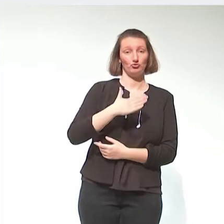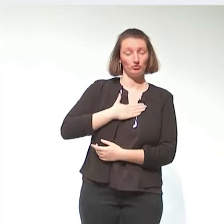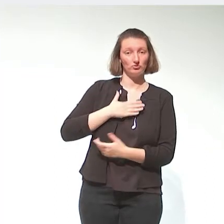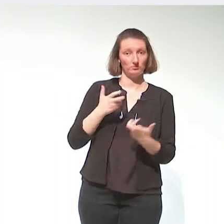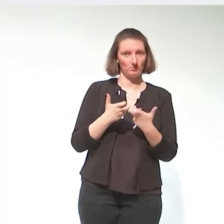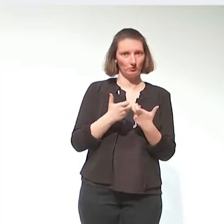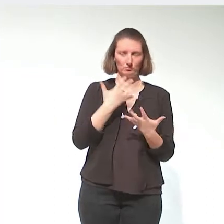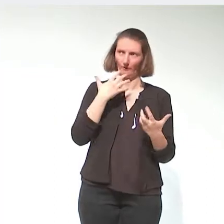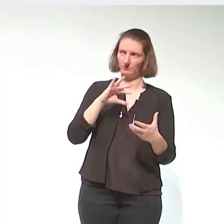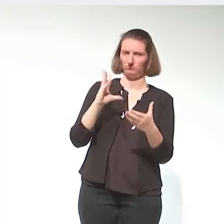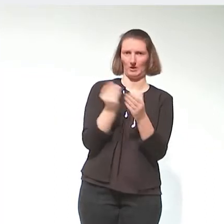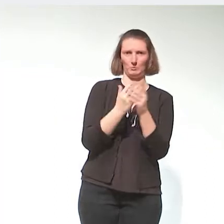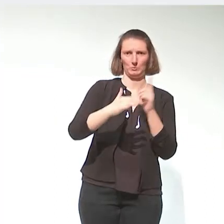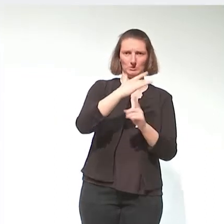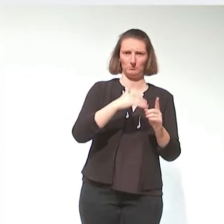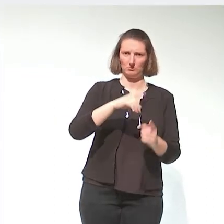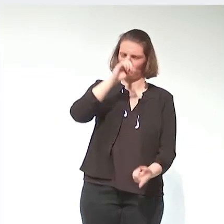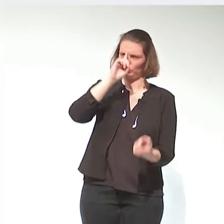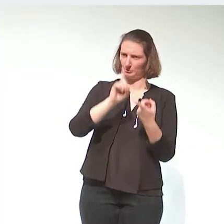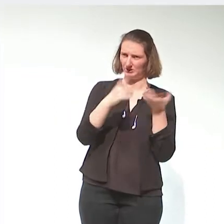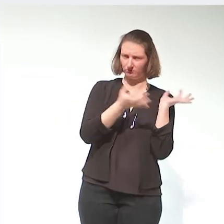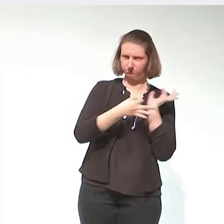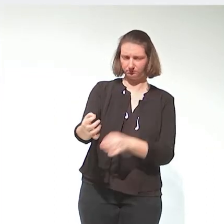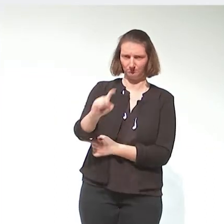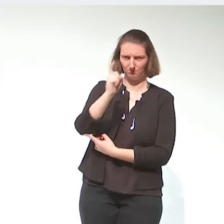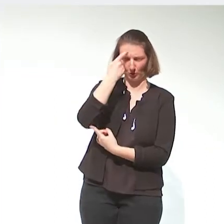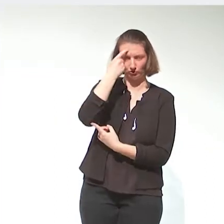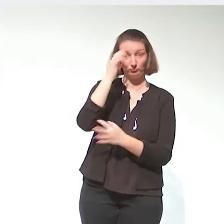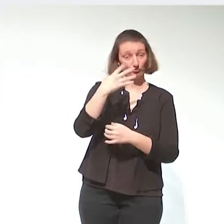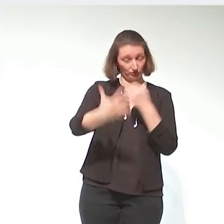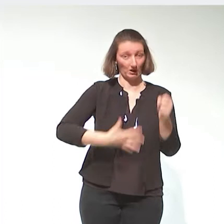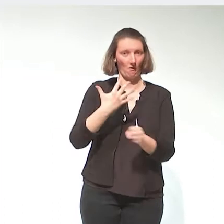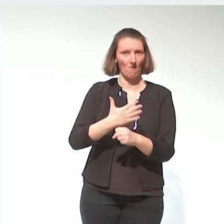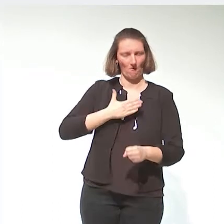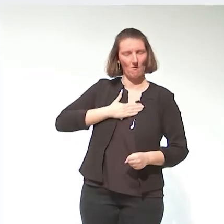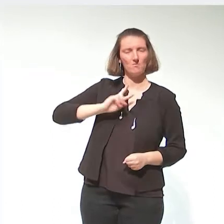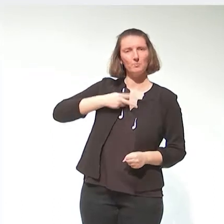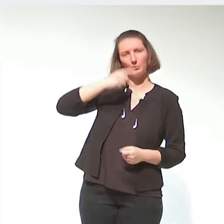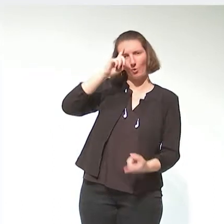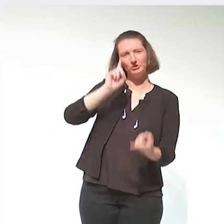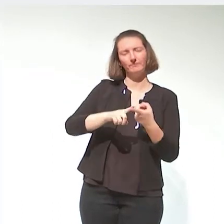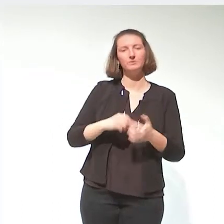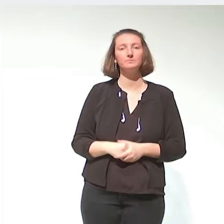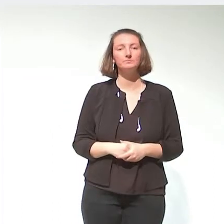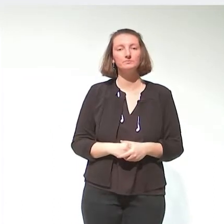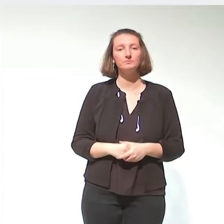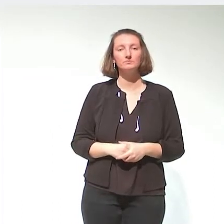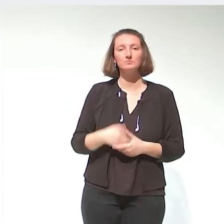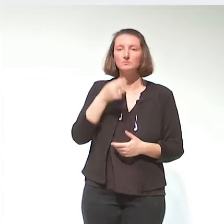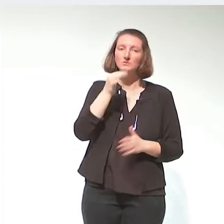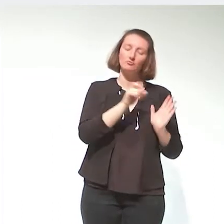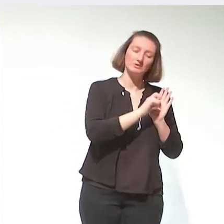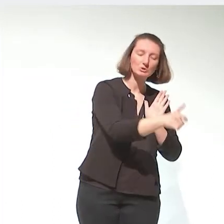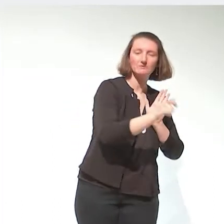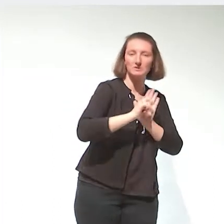partial. In a country such as France, a more inclusive society is a challenge, but it is also a necessity. Stacking